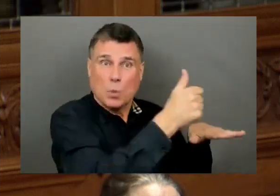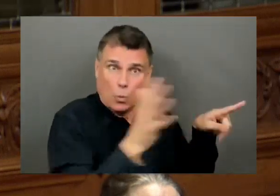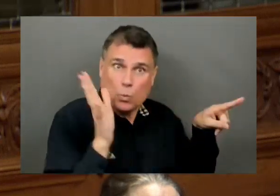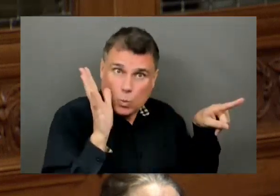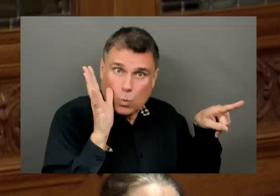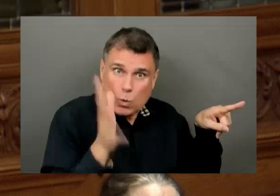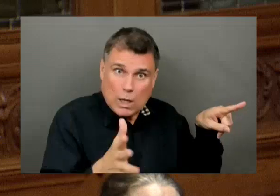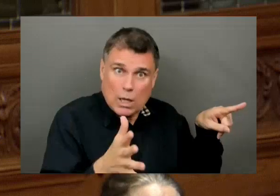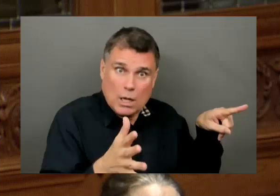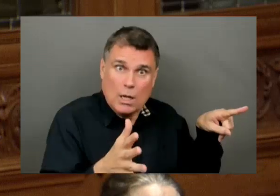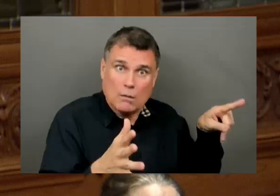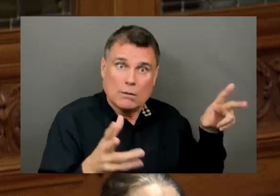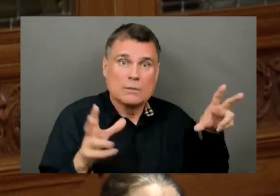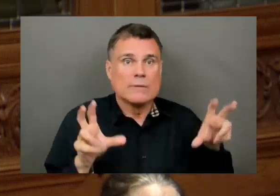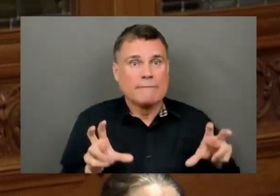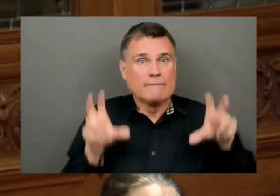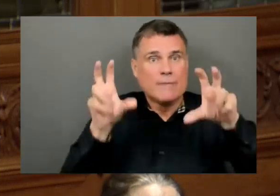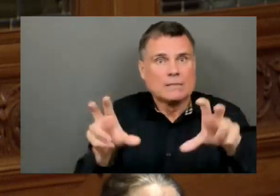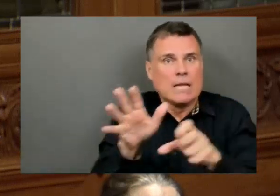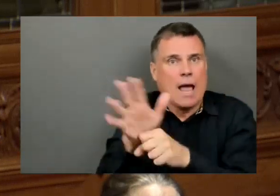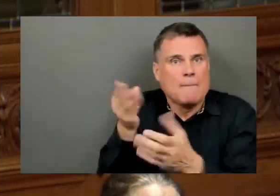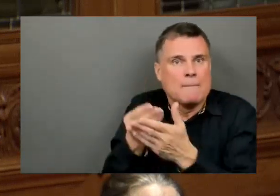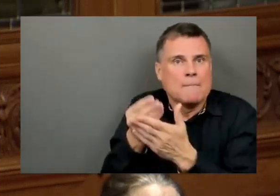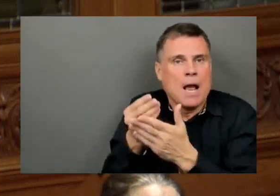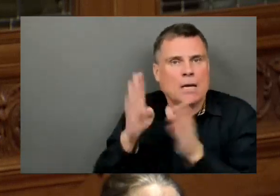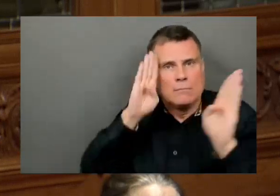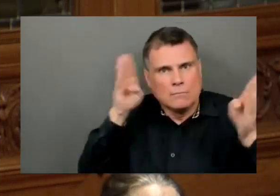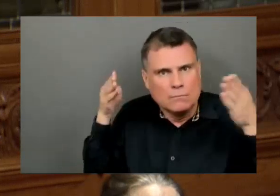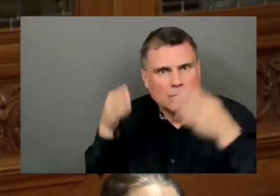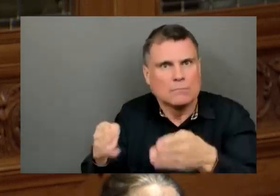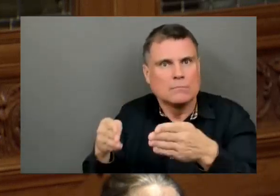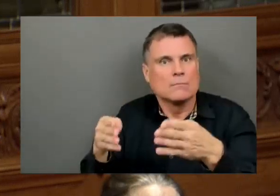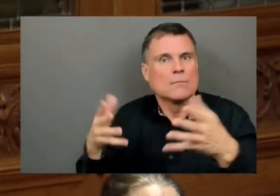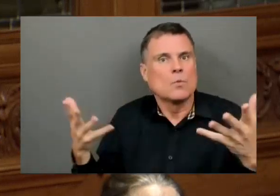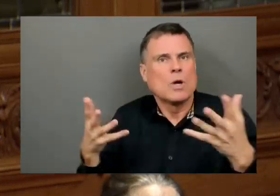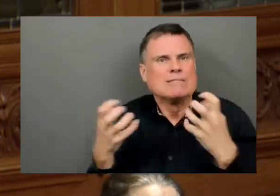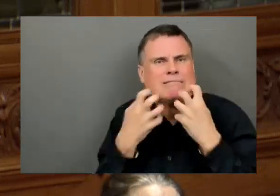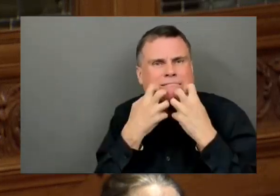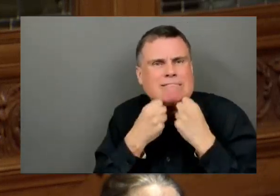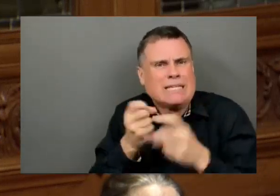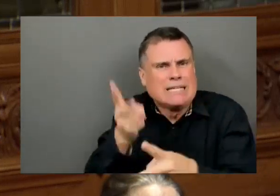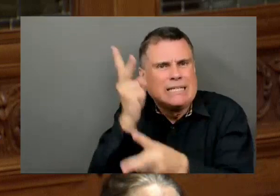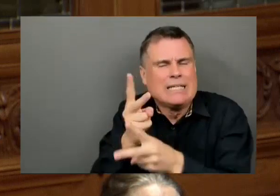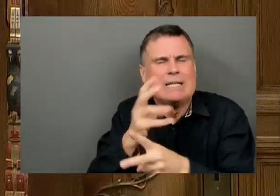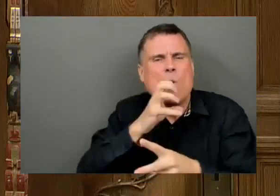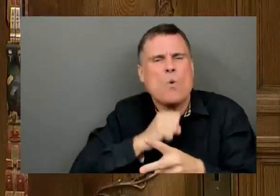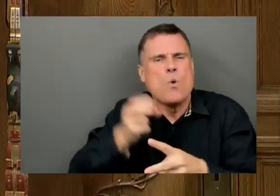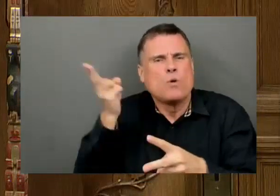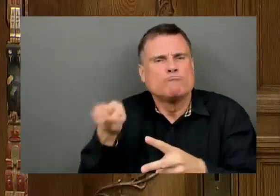so that the last old growth of the province has a chance to stay standing?